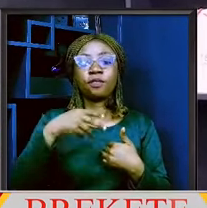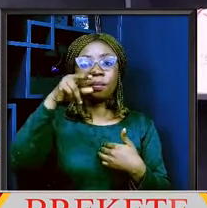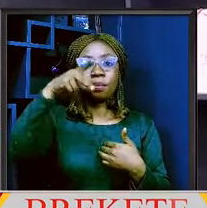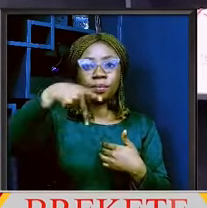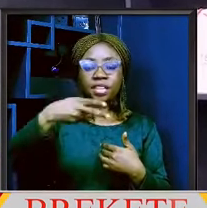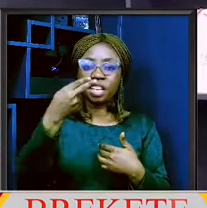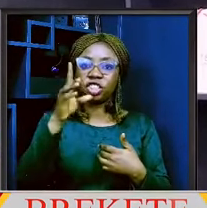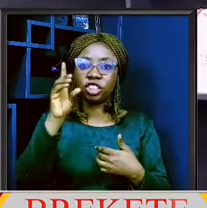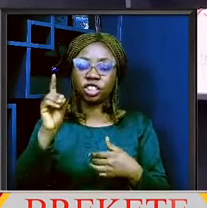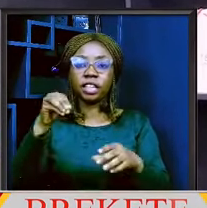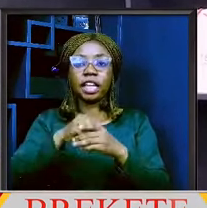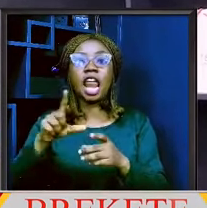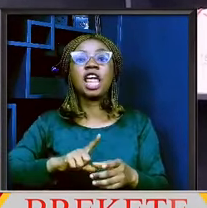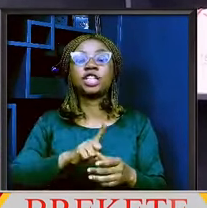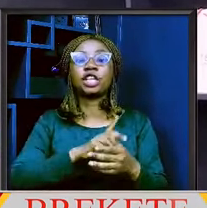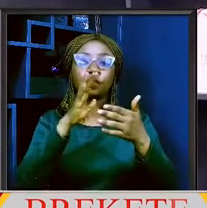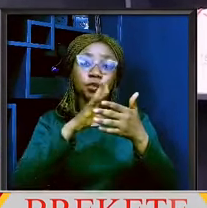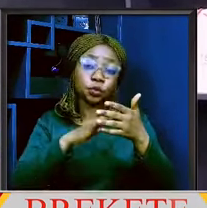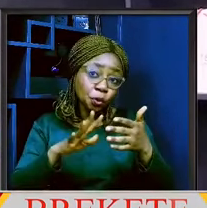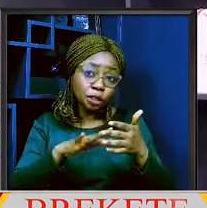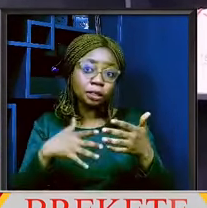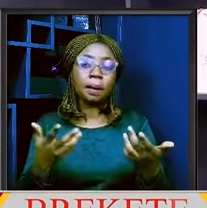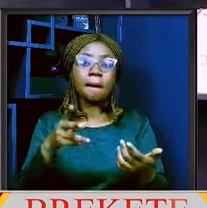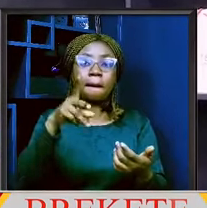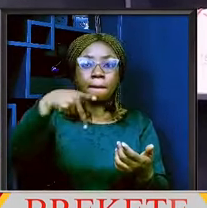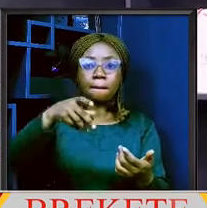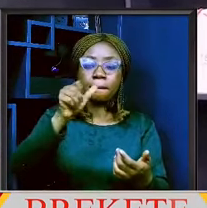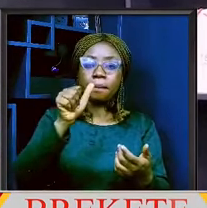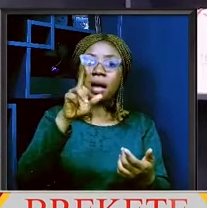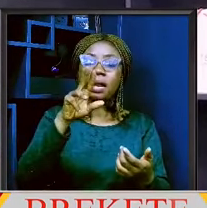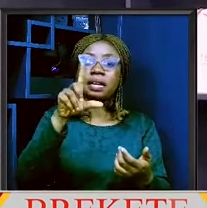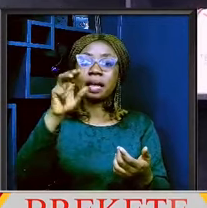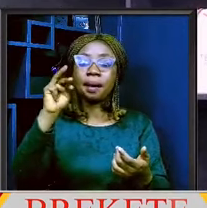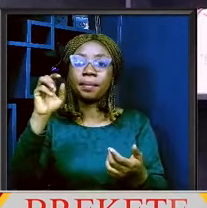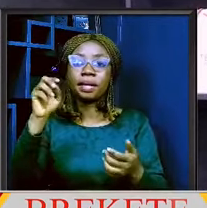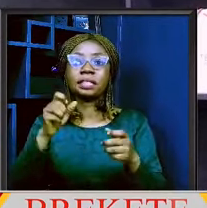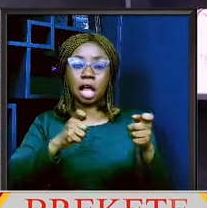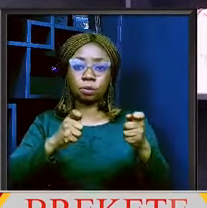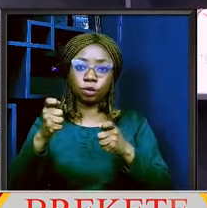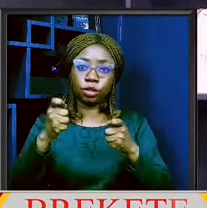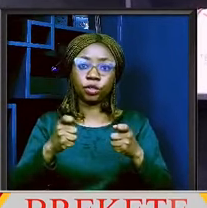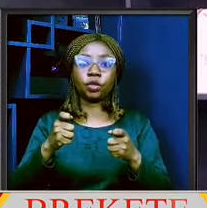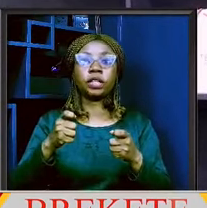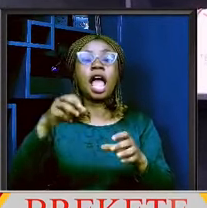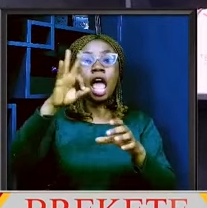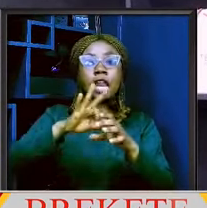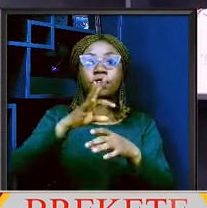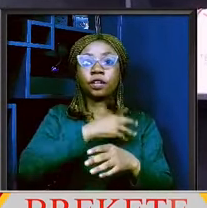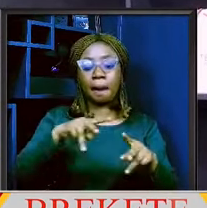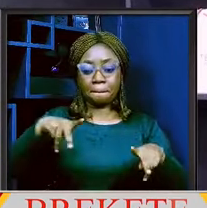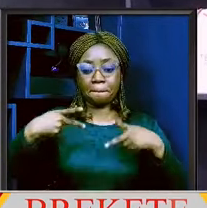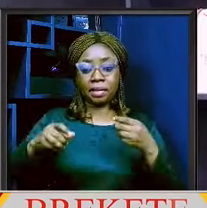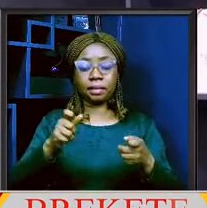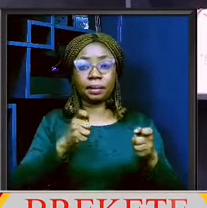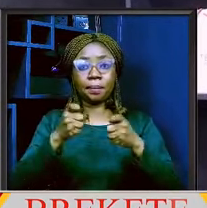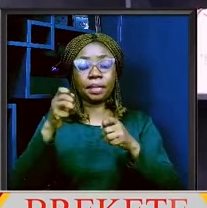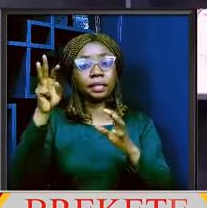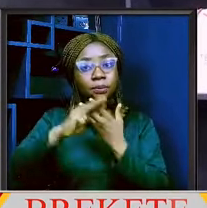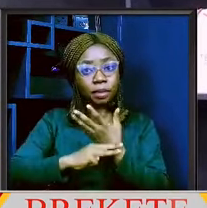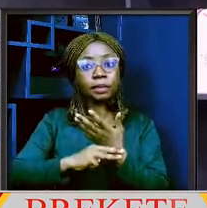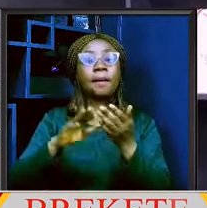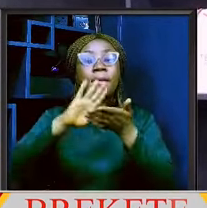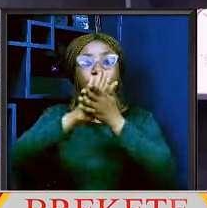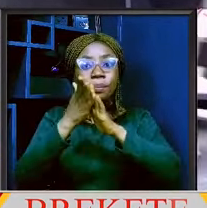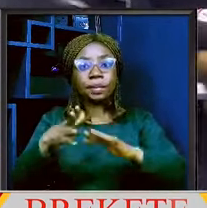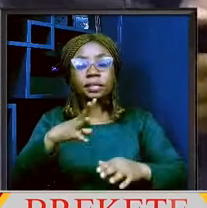PhD in Legislative Studies, mm-hmm. Parliamentary Administration, mm-hmm. Election and Party Management, mm-hmm. Peace and Conflict